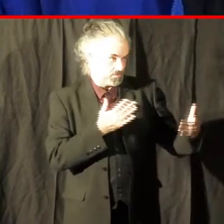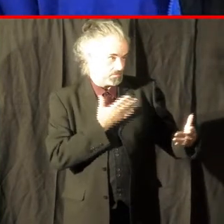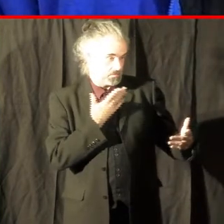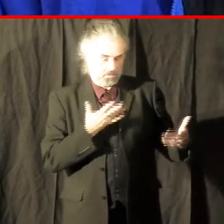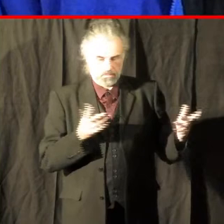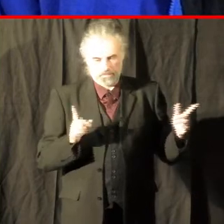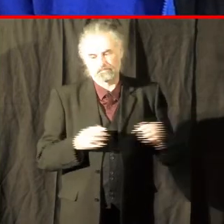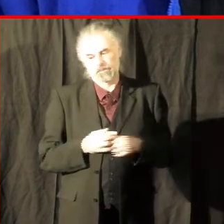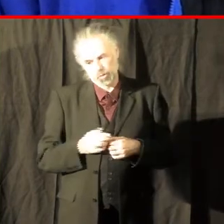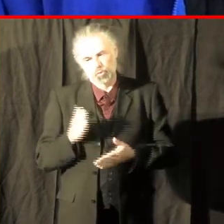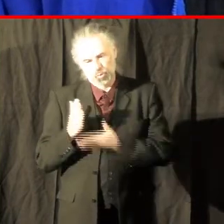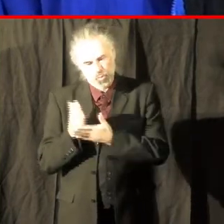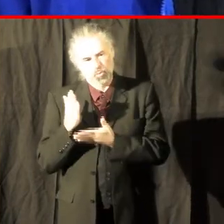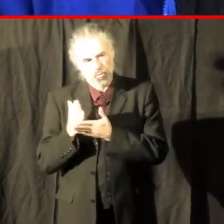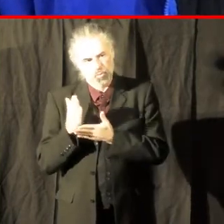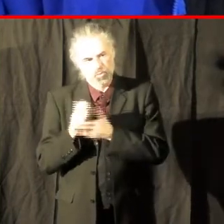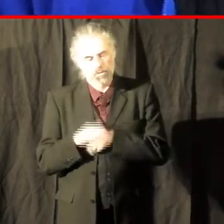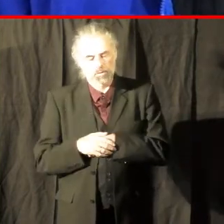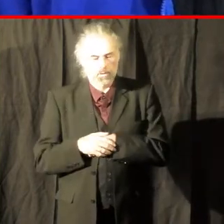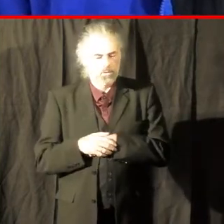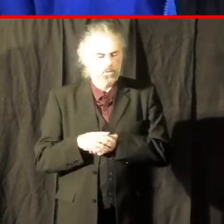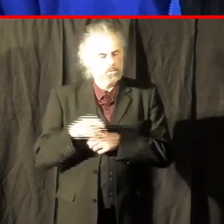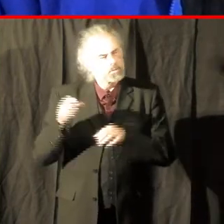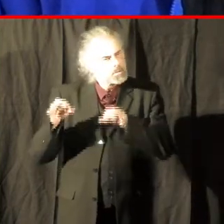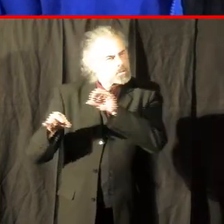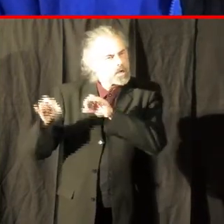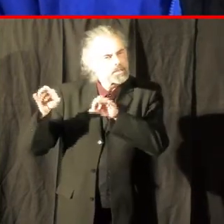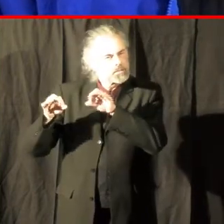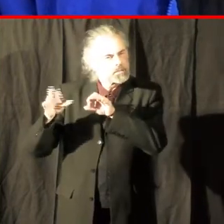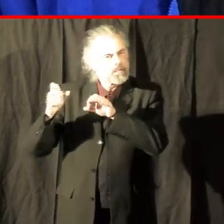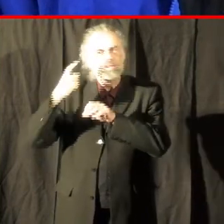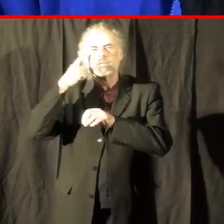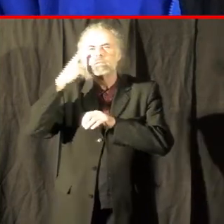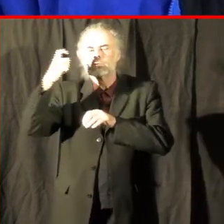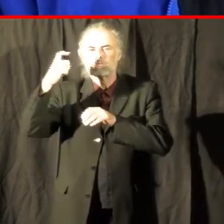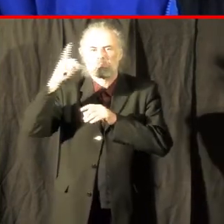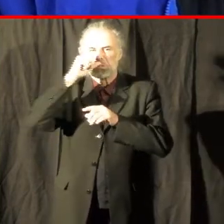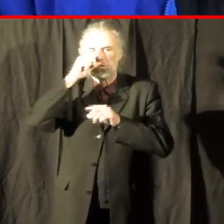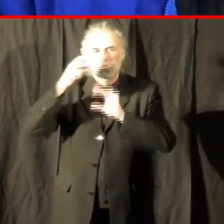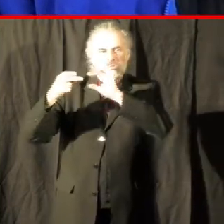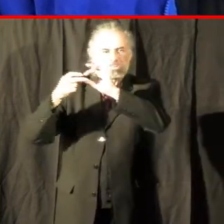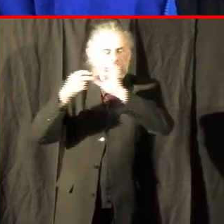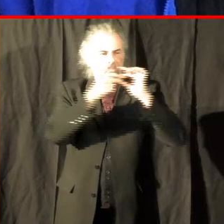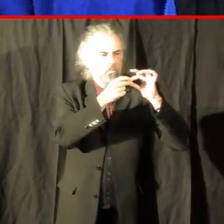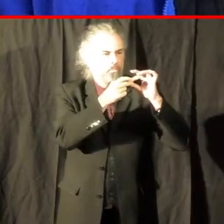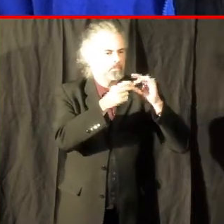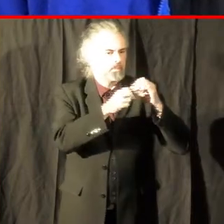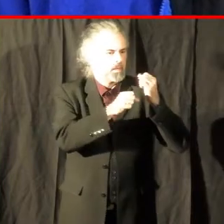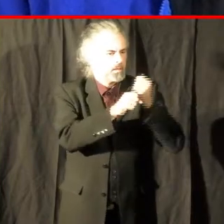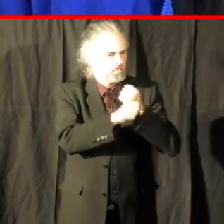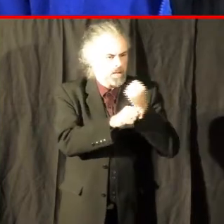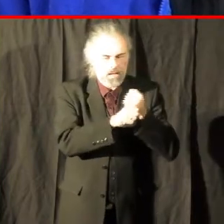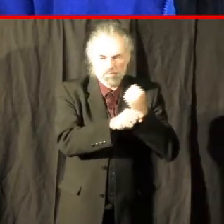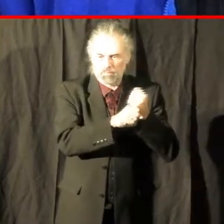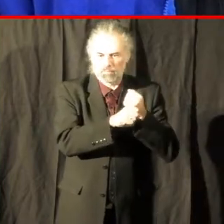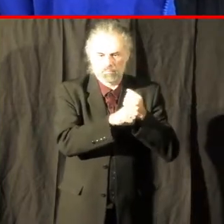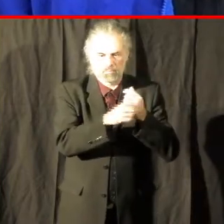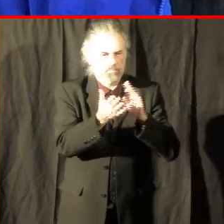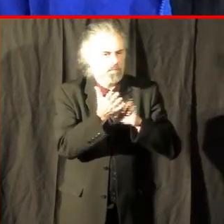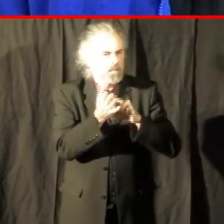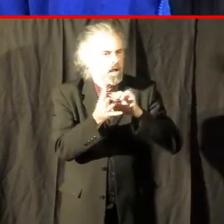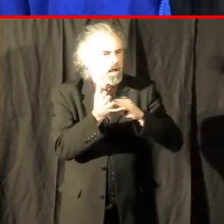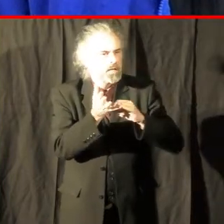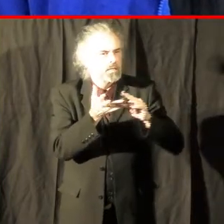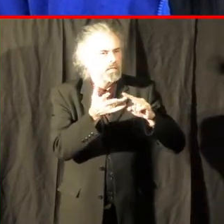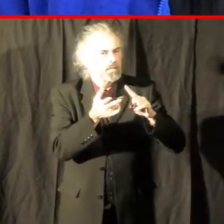very true. Scientists at the university have recently discovered a potential link between the production of nastoids and the breakdown